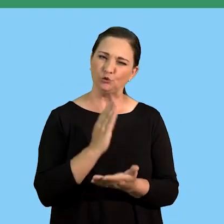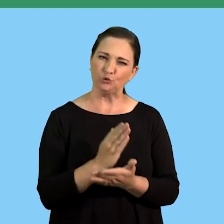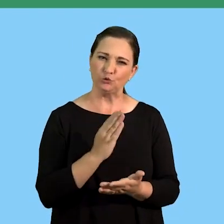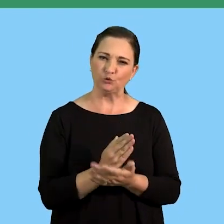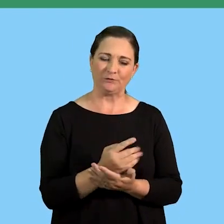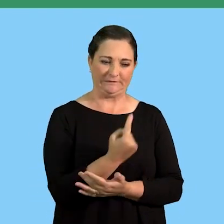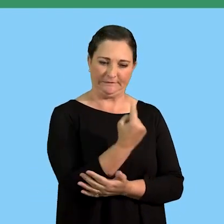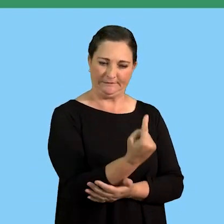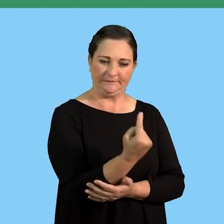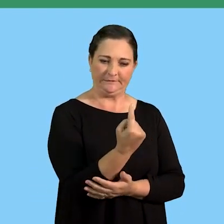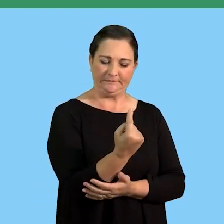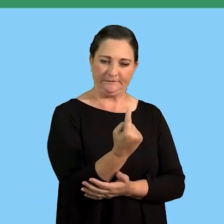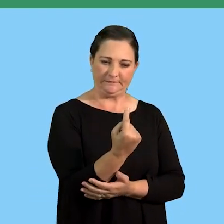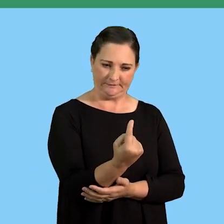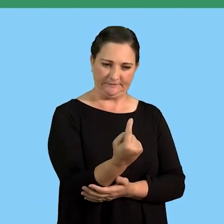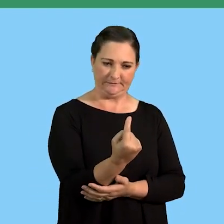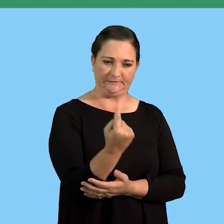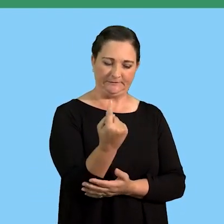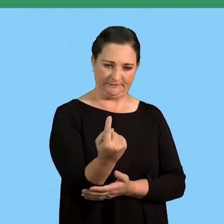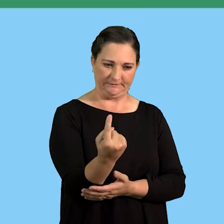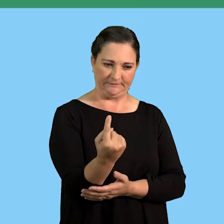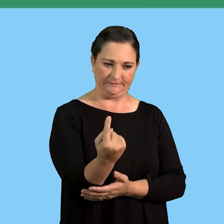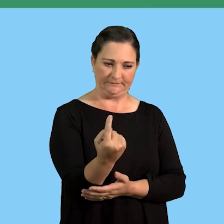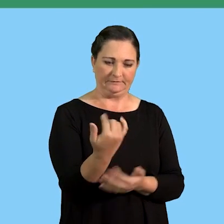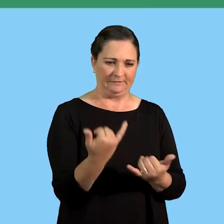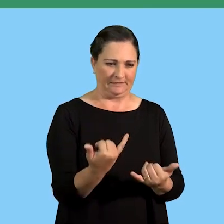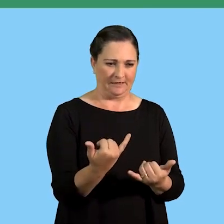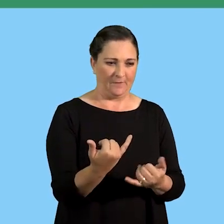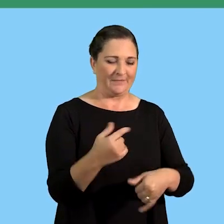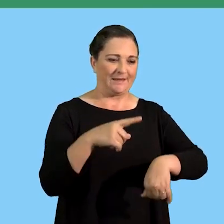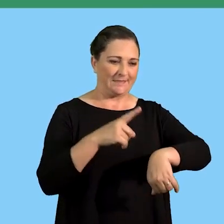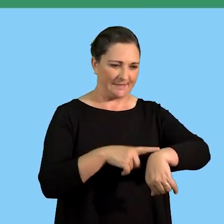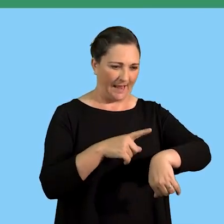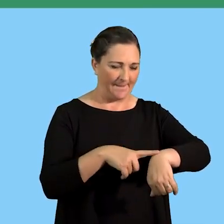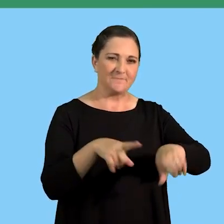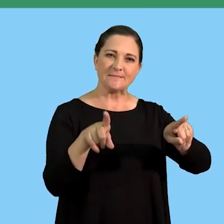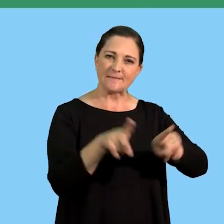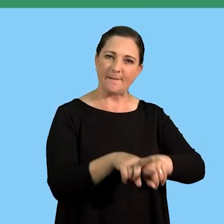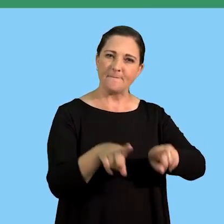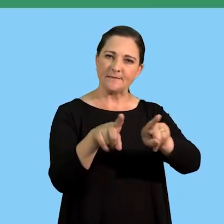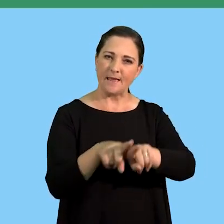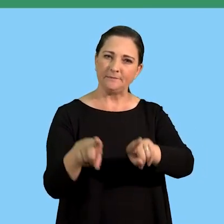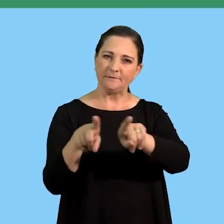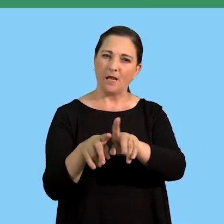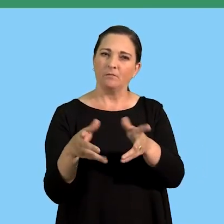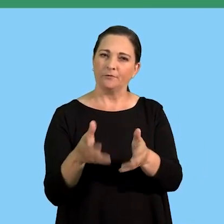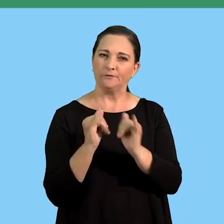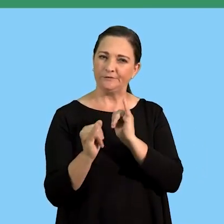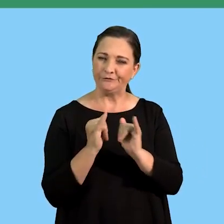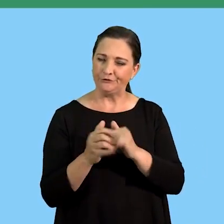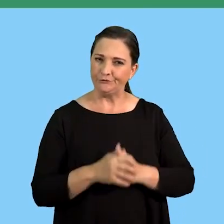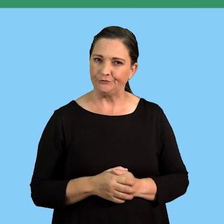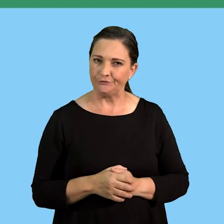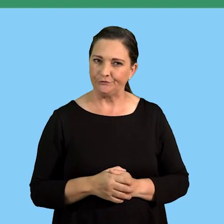that we must ensure that each candidate is allocated the same amount of time for